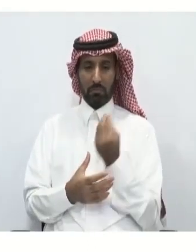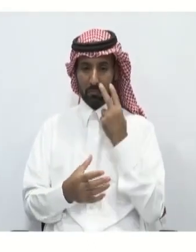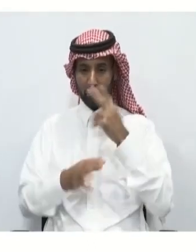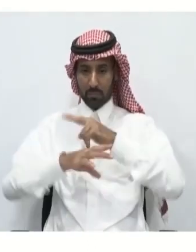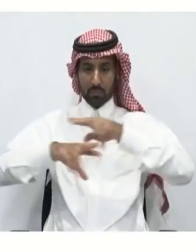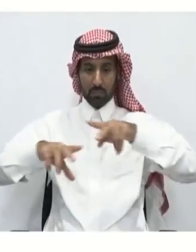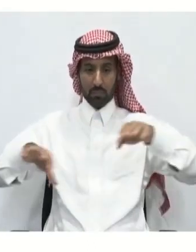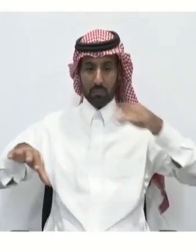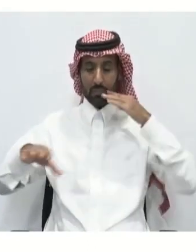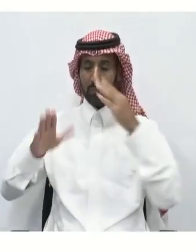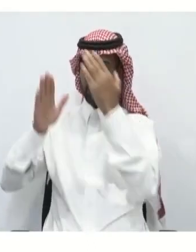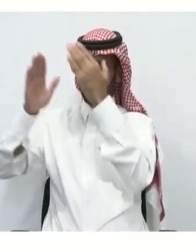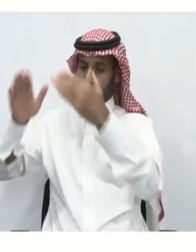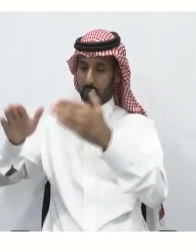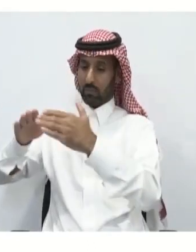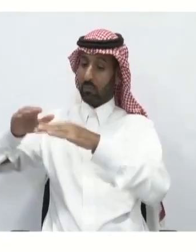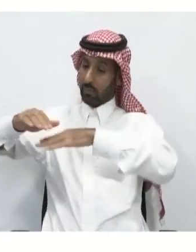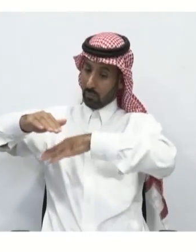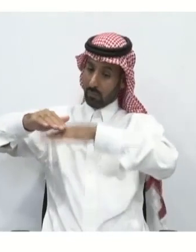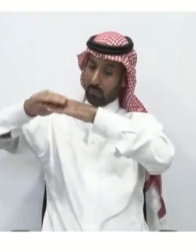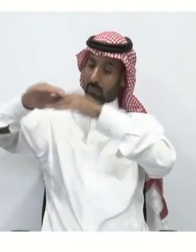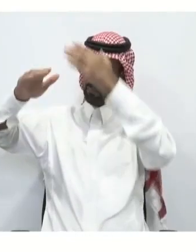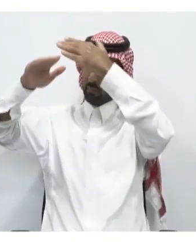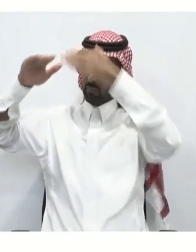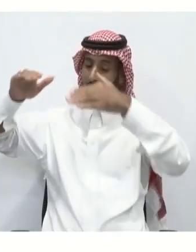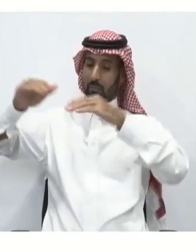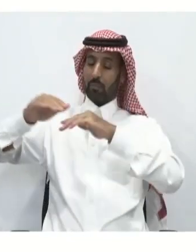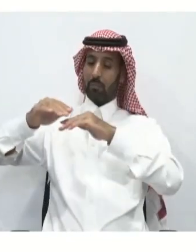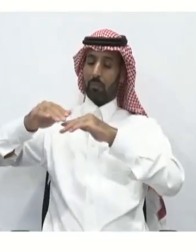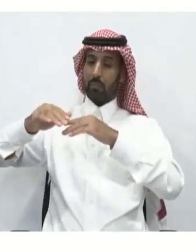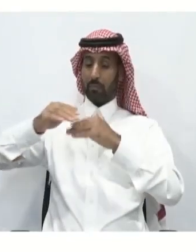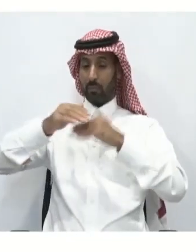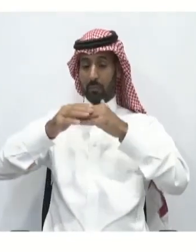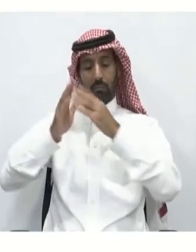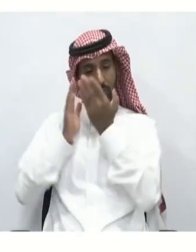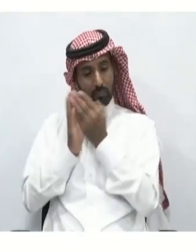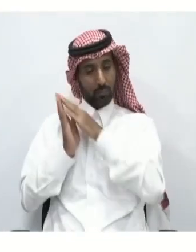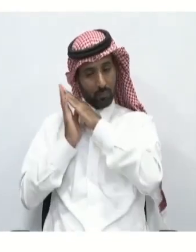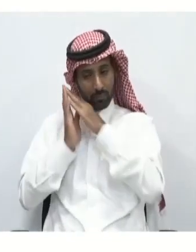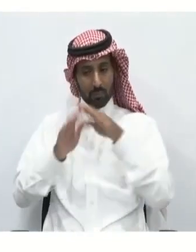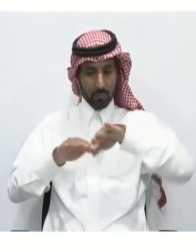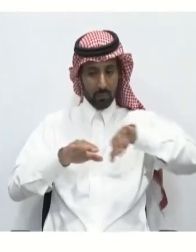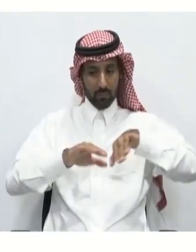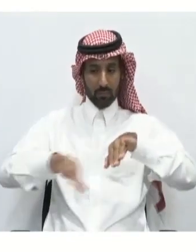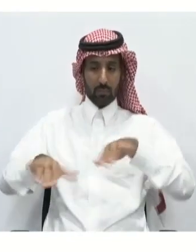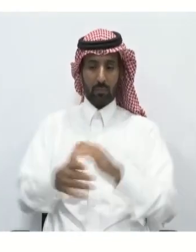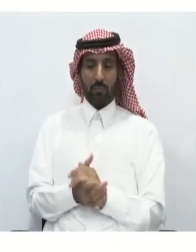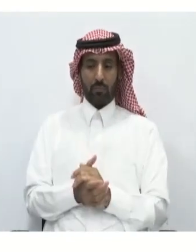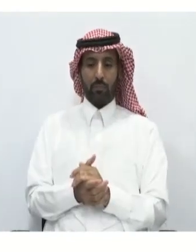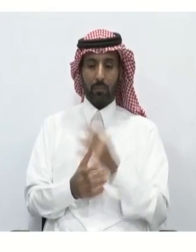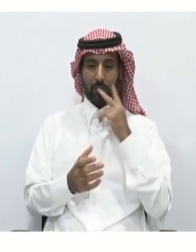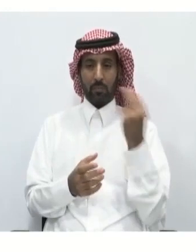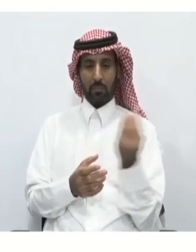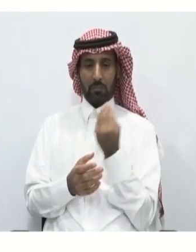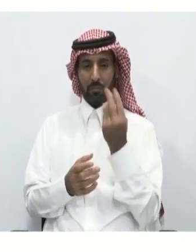are actually wooden cottages with fabric tops. They each have separate sleeping areas and open-air balconies. Some of them